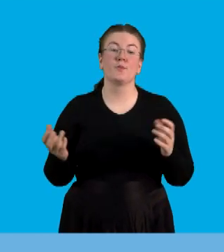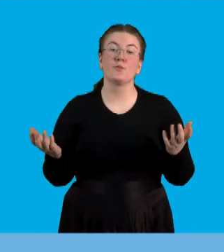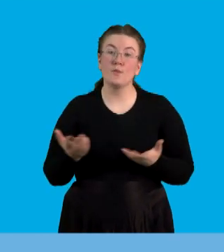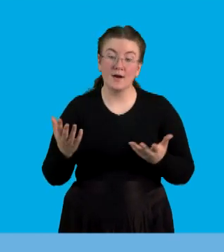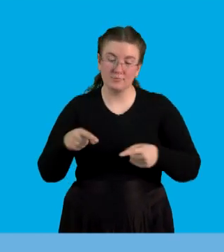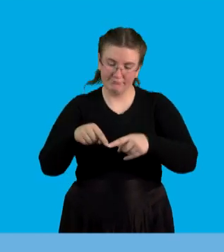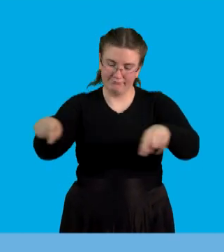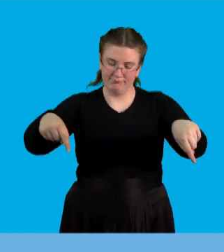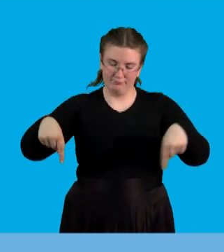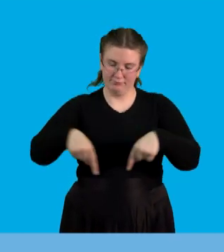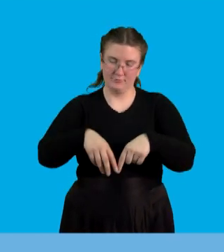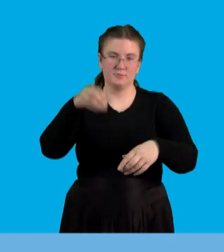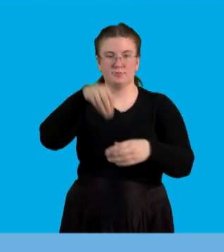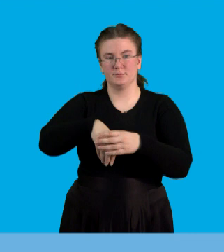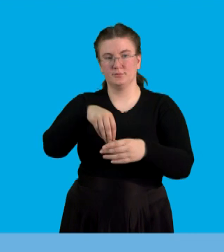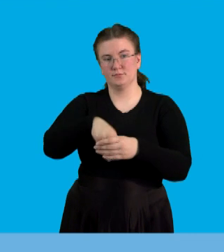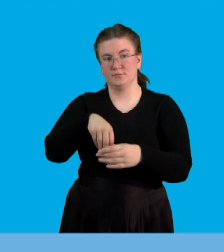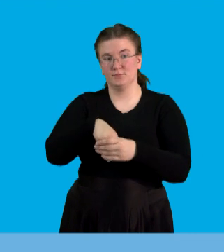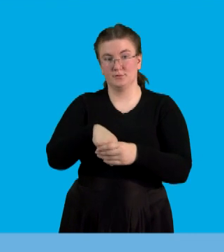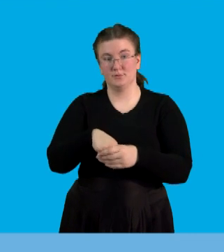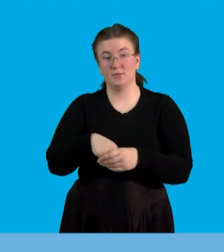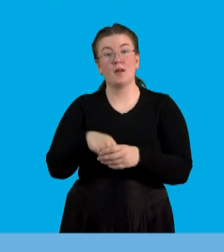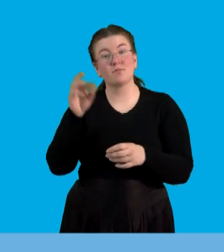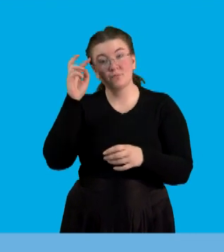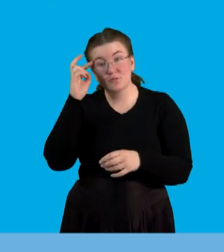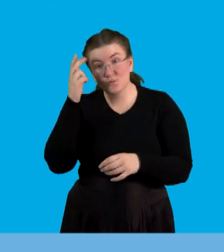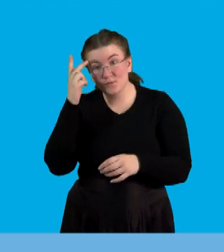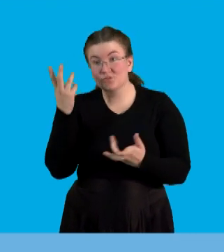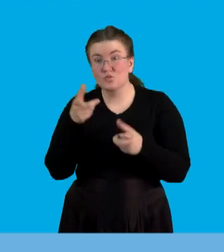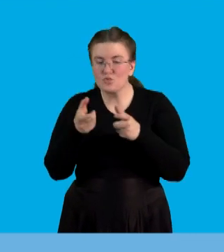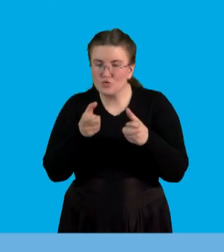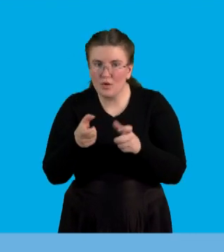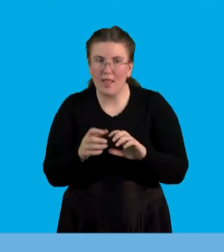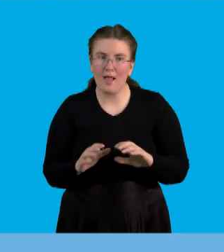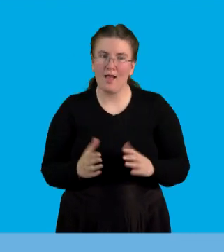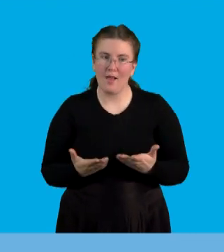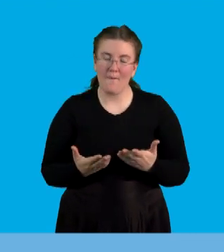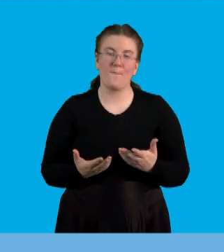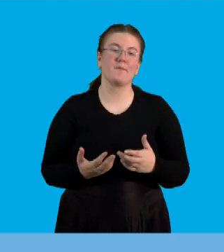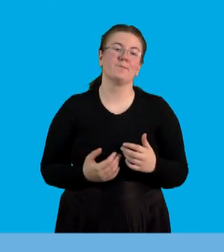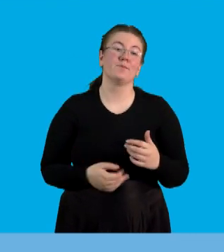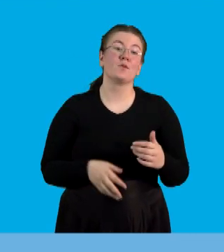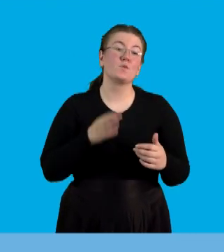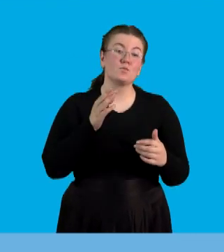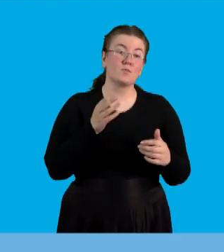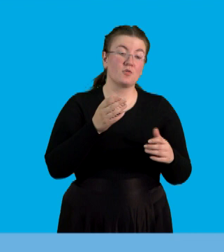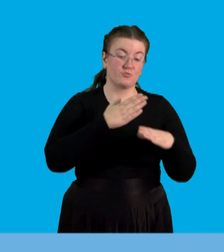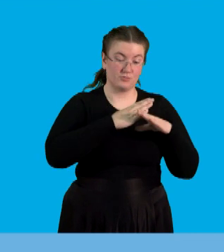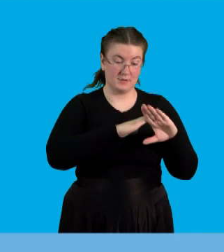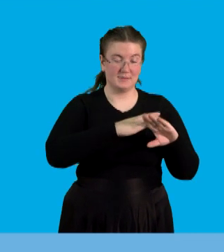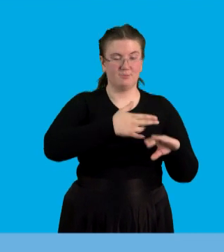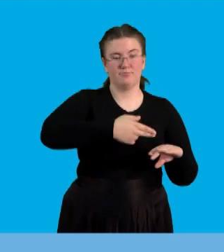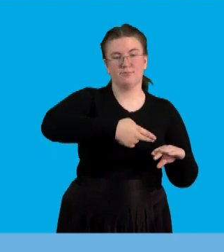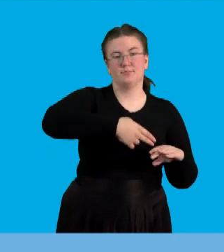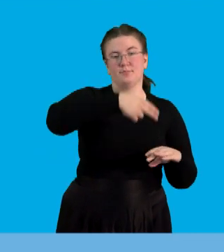in a circuit. How do they influence that? Remember, the higher the resistance. If an electrical circuit has a higher